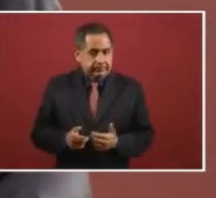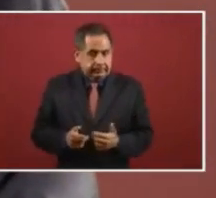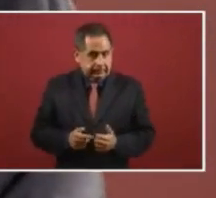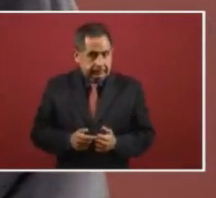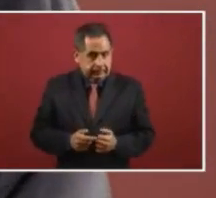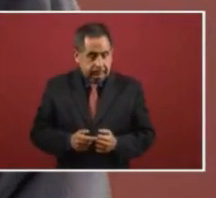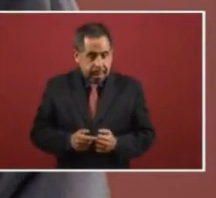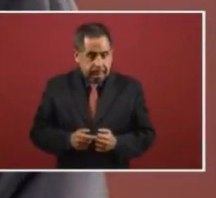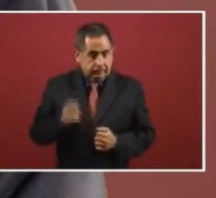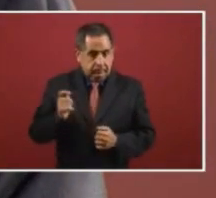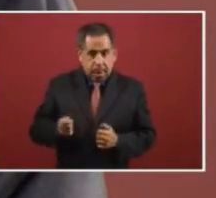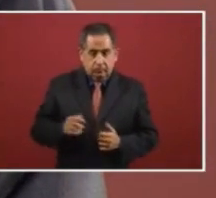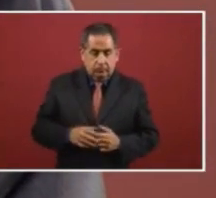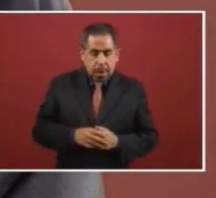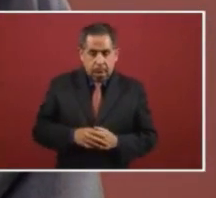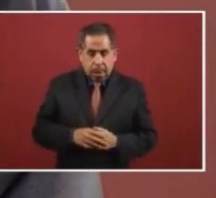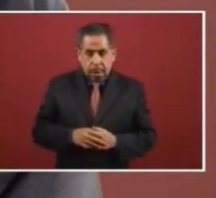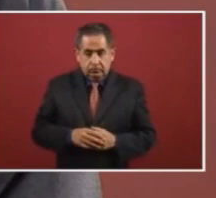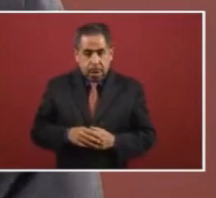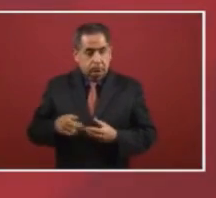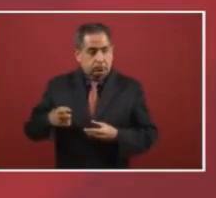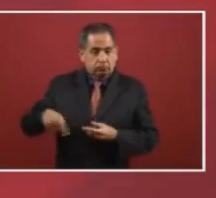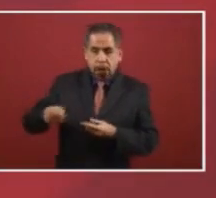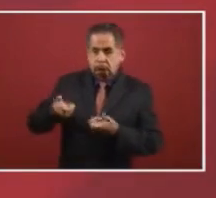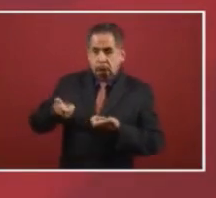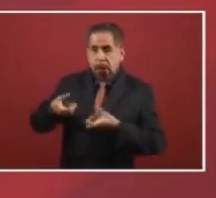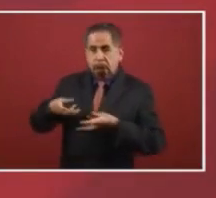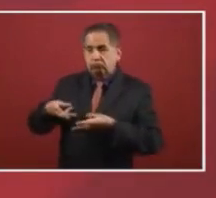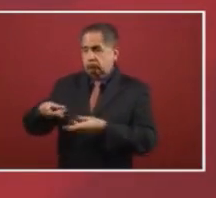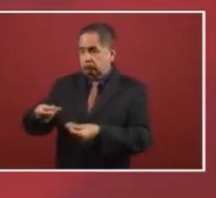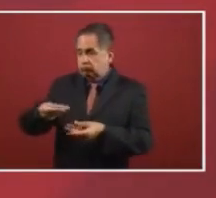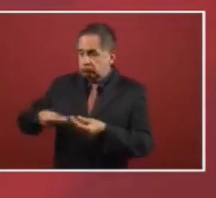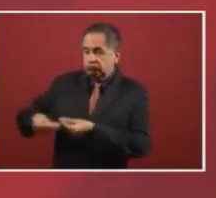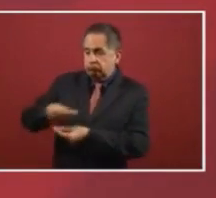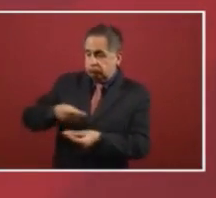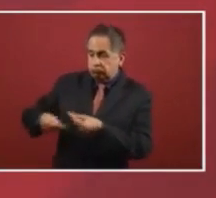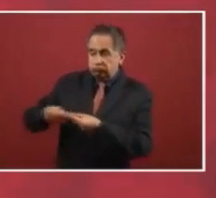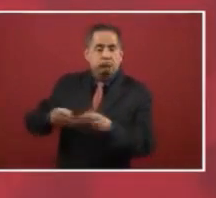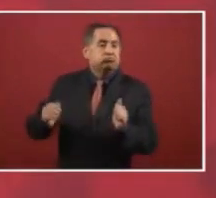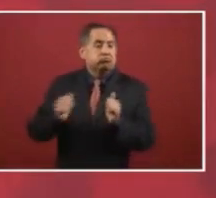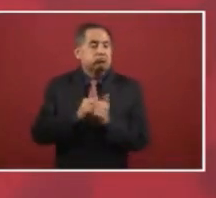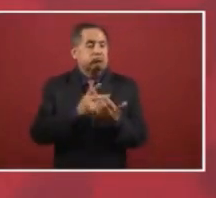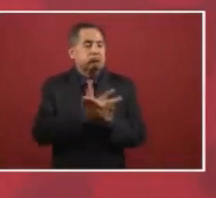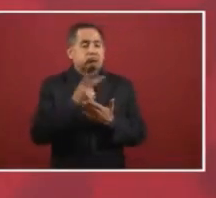outskirts. And it also coincides with